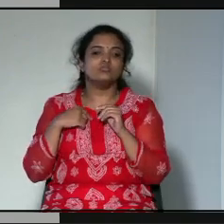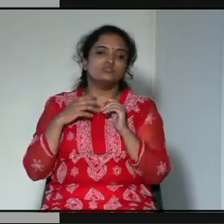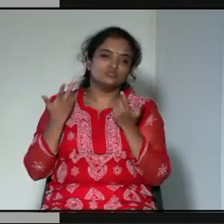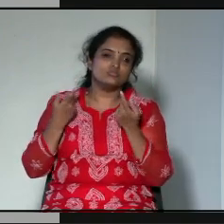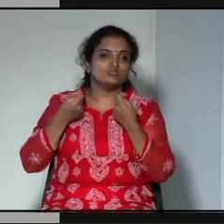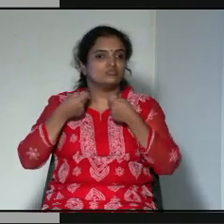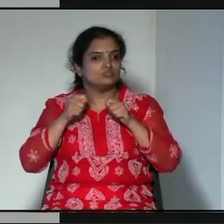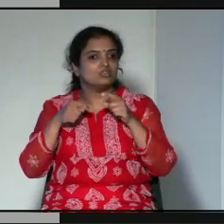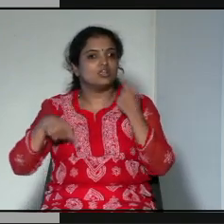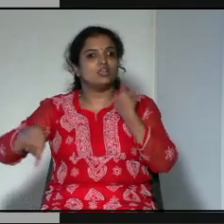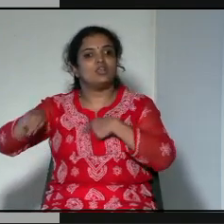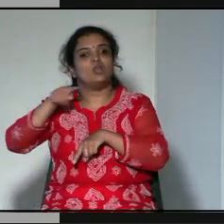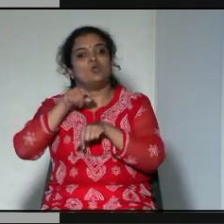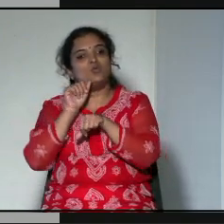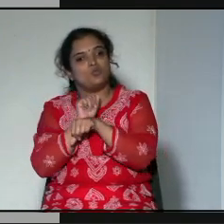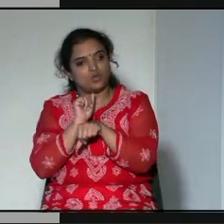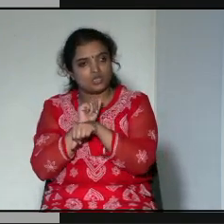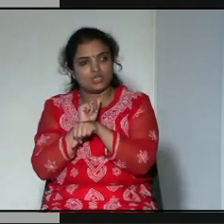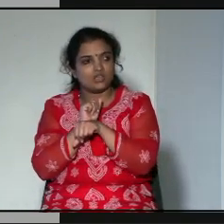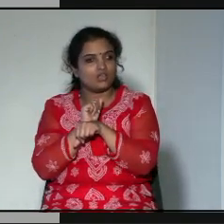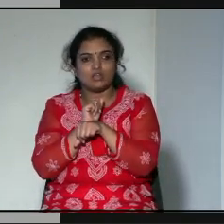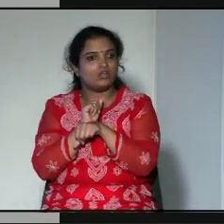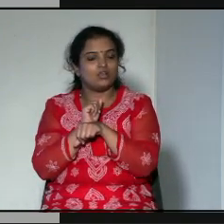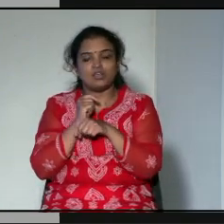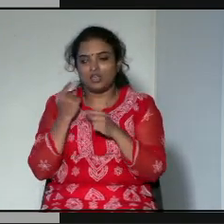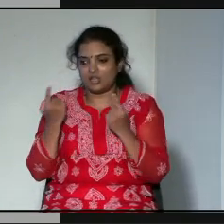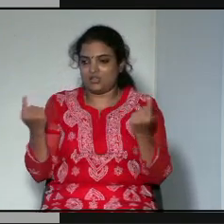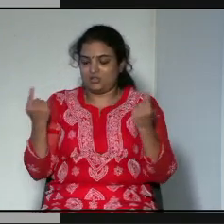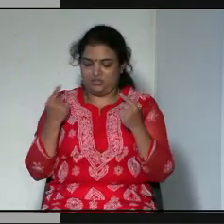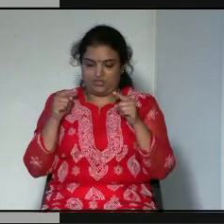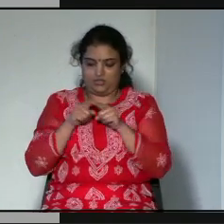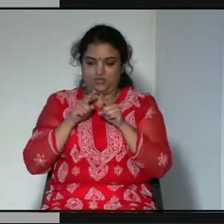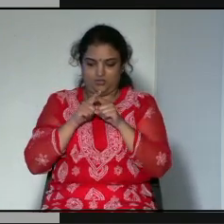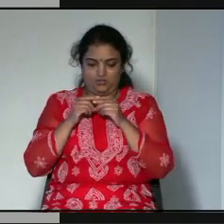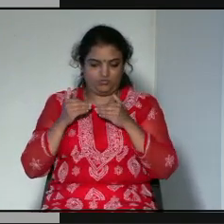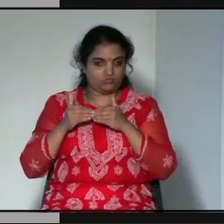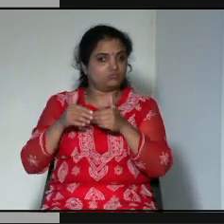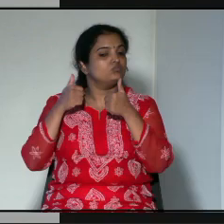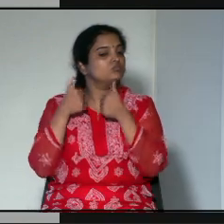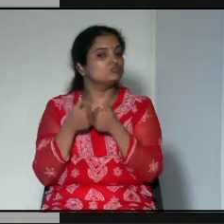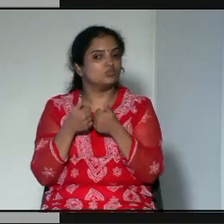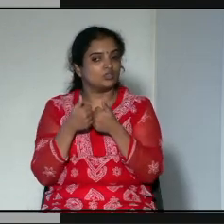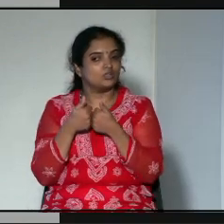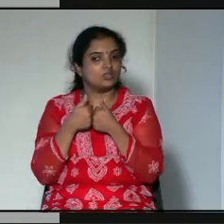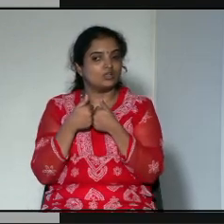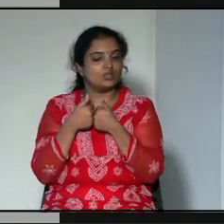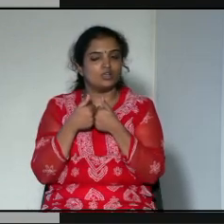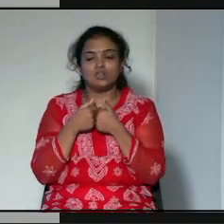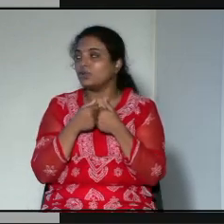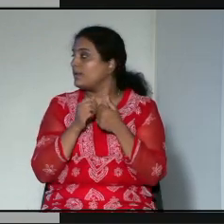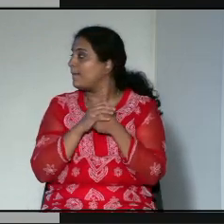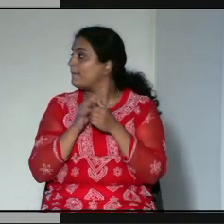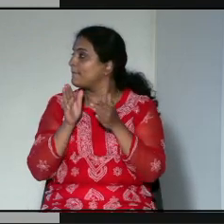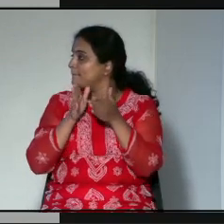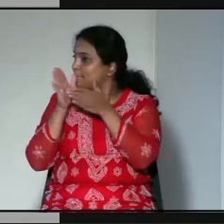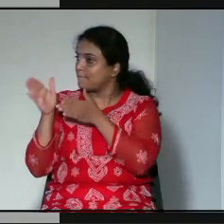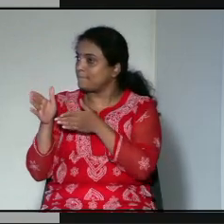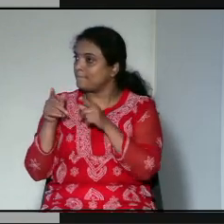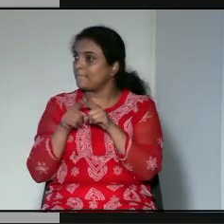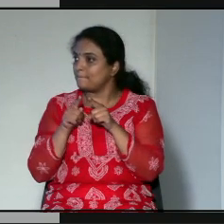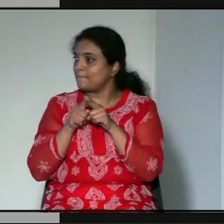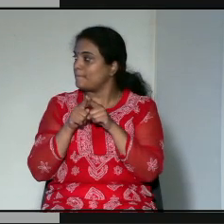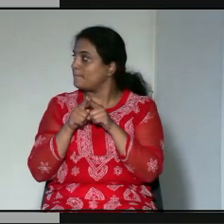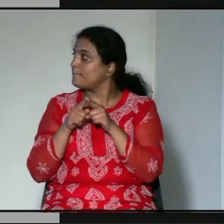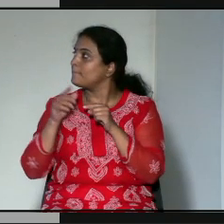each other, was a lesson she had closely imbibed in her own practice. Another site she visited, among